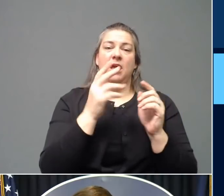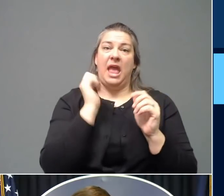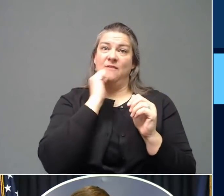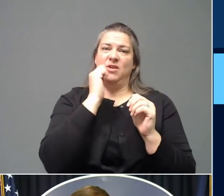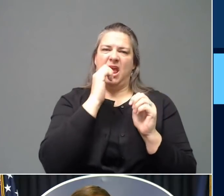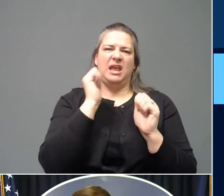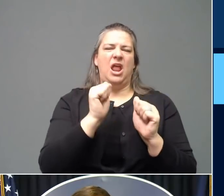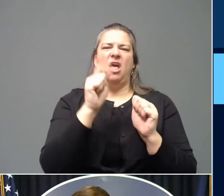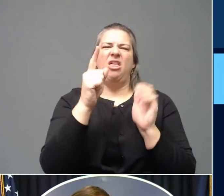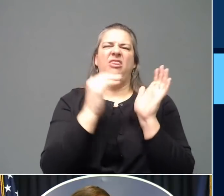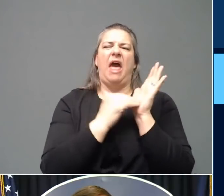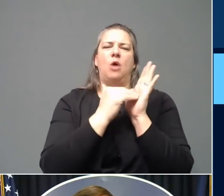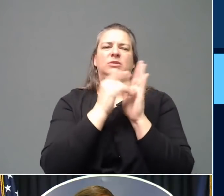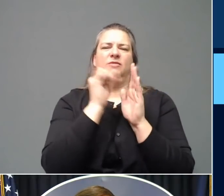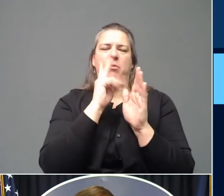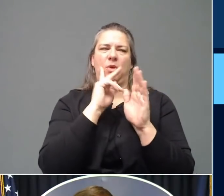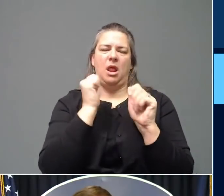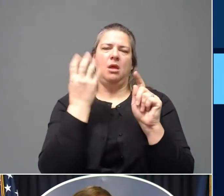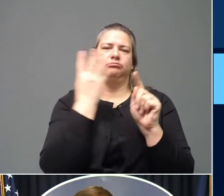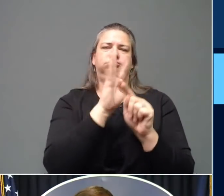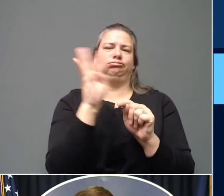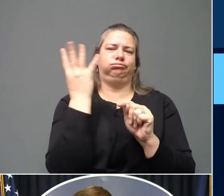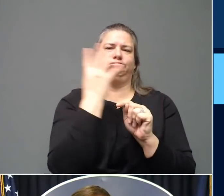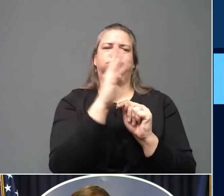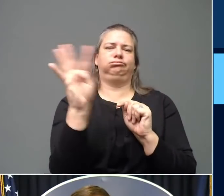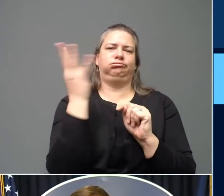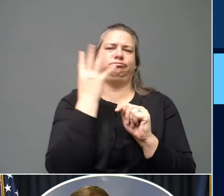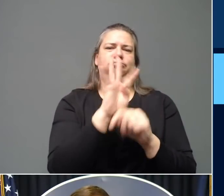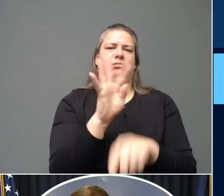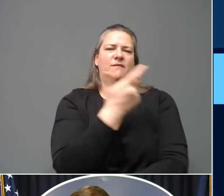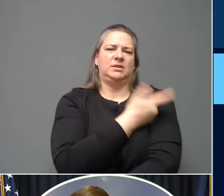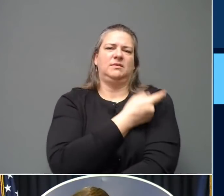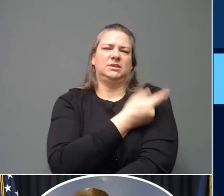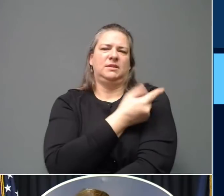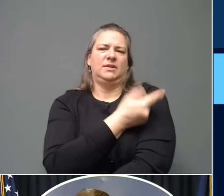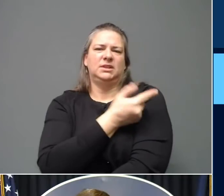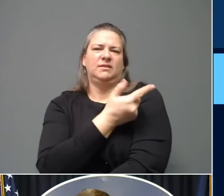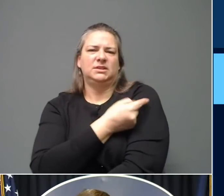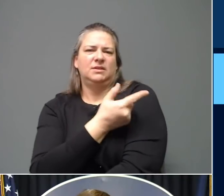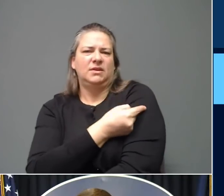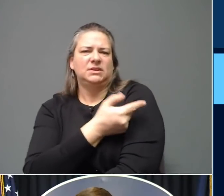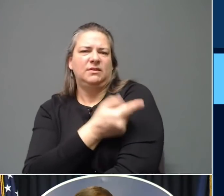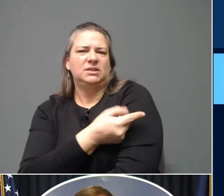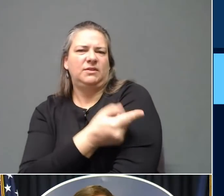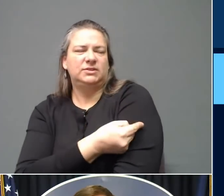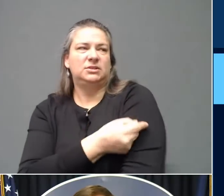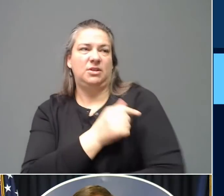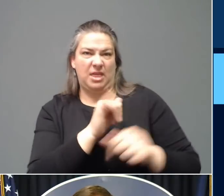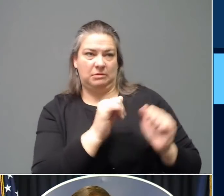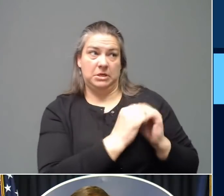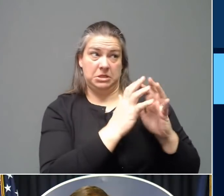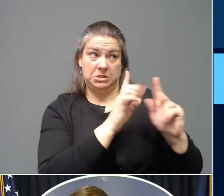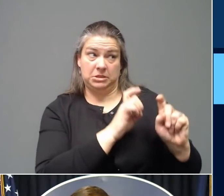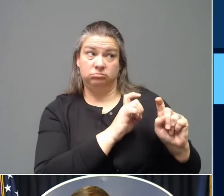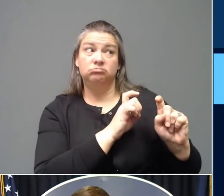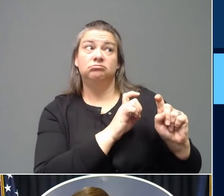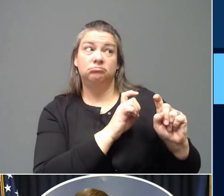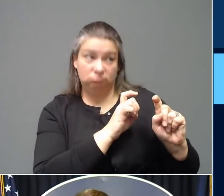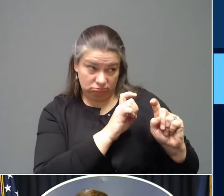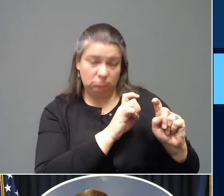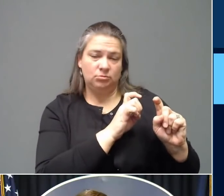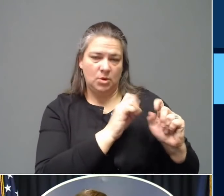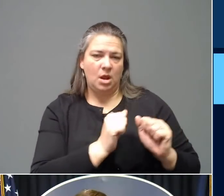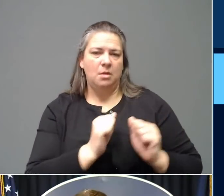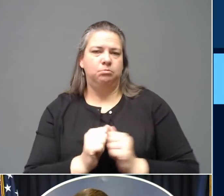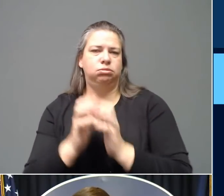that can operate day after day after day until the day we defeat this virus. We're going to want to make sure that